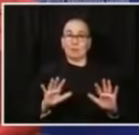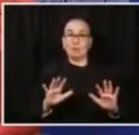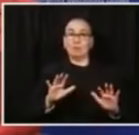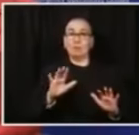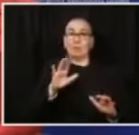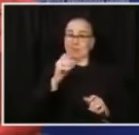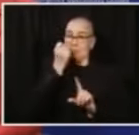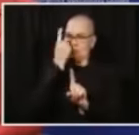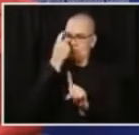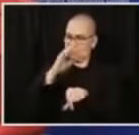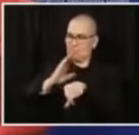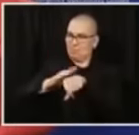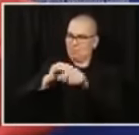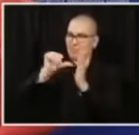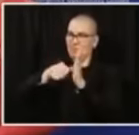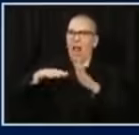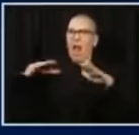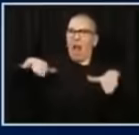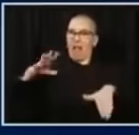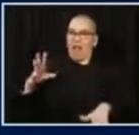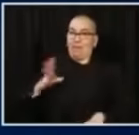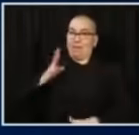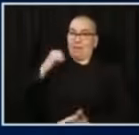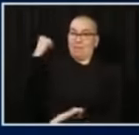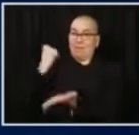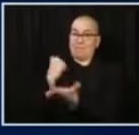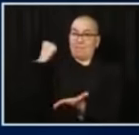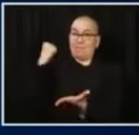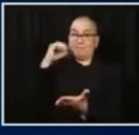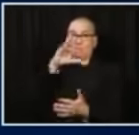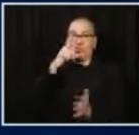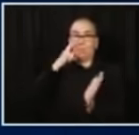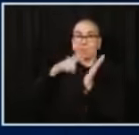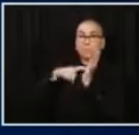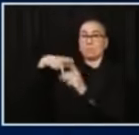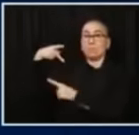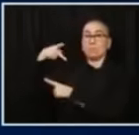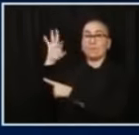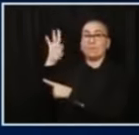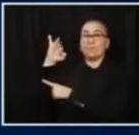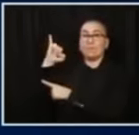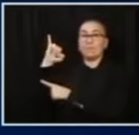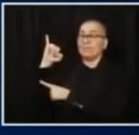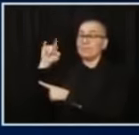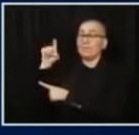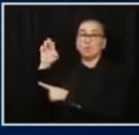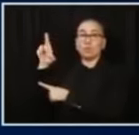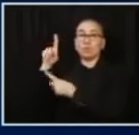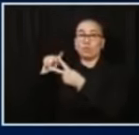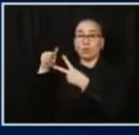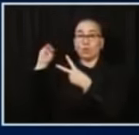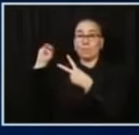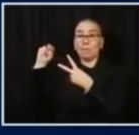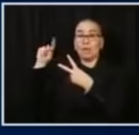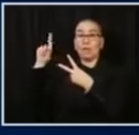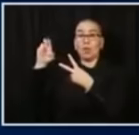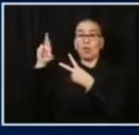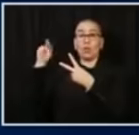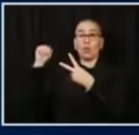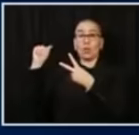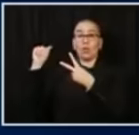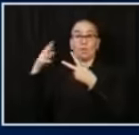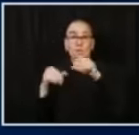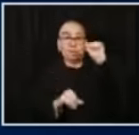heard, both Moderna and Pfizer have submitted their data from clinical trials to the FDA. And we expect that